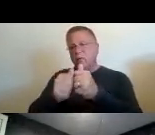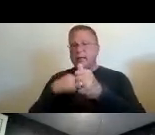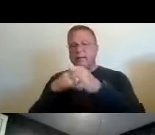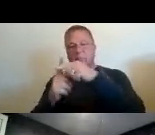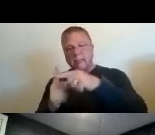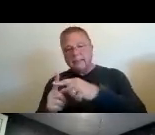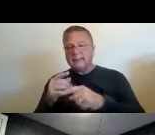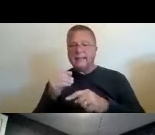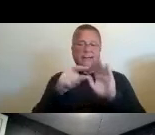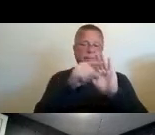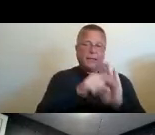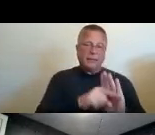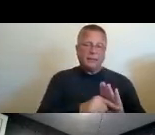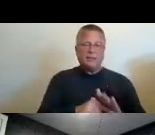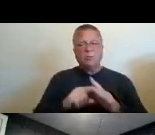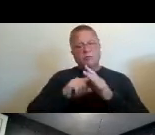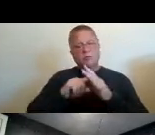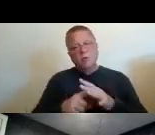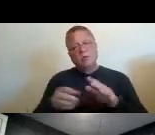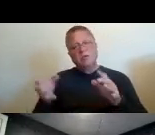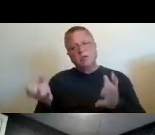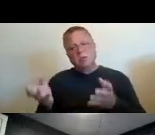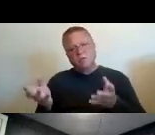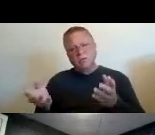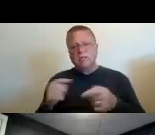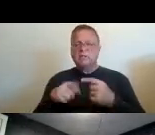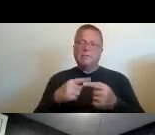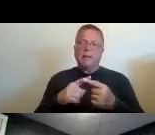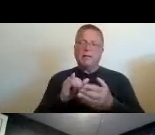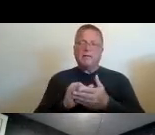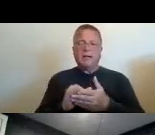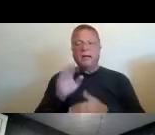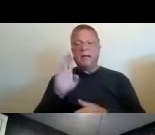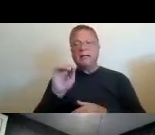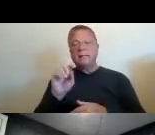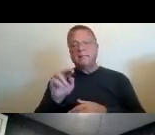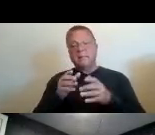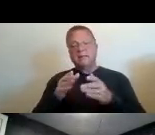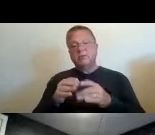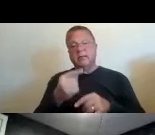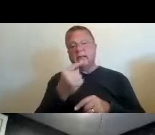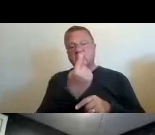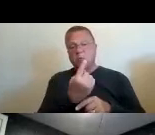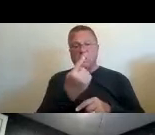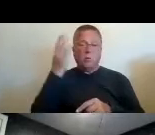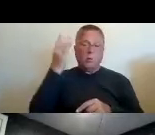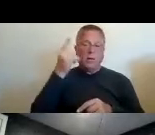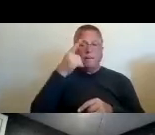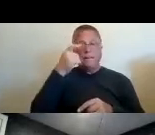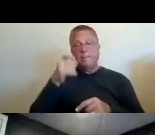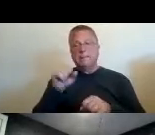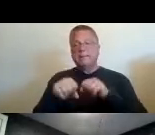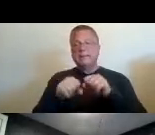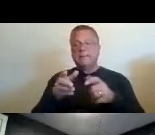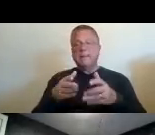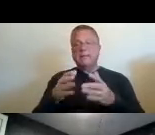have kind of started the conversation on as Beacon Street being the one, because it does, the bike lanes have